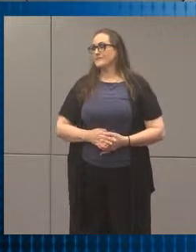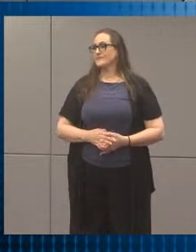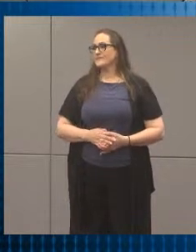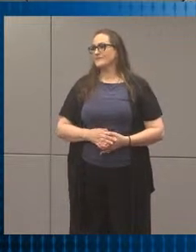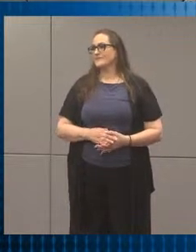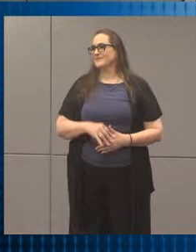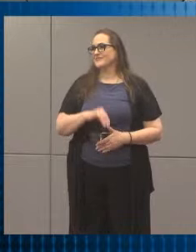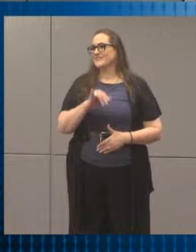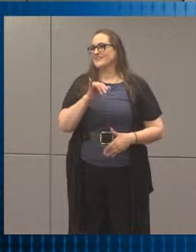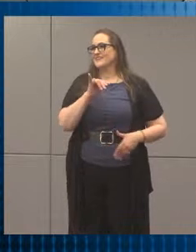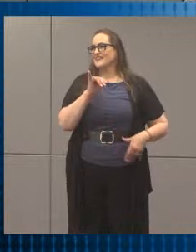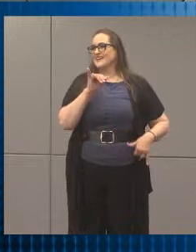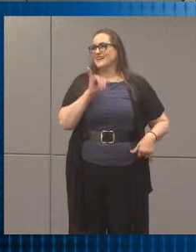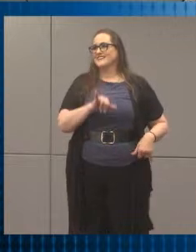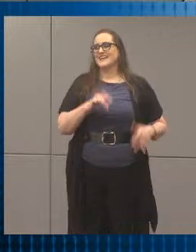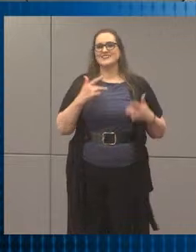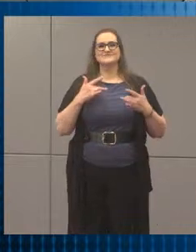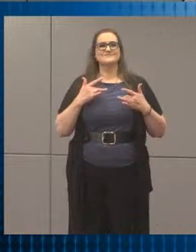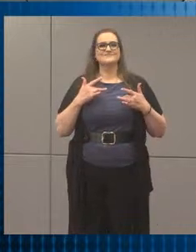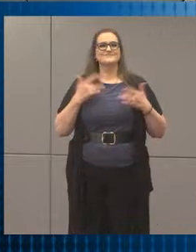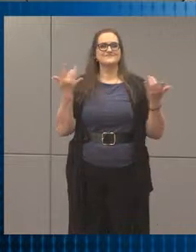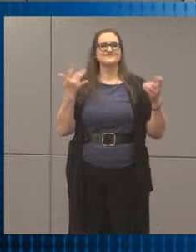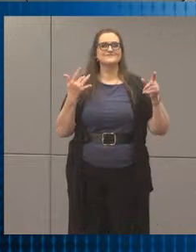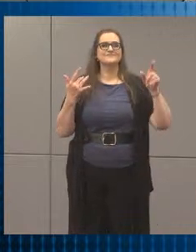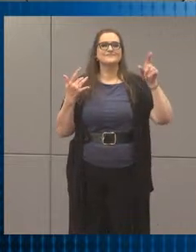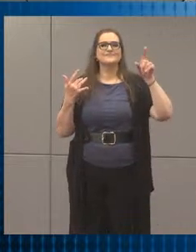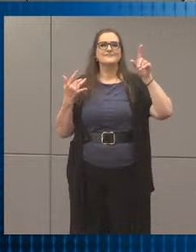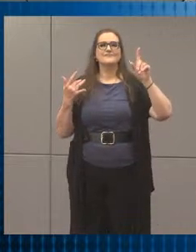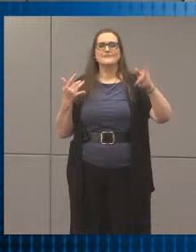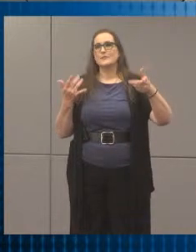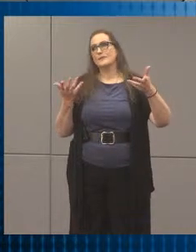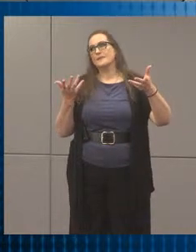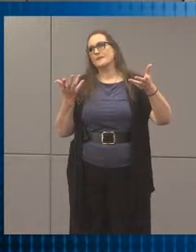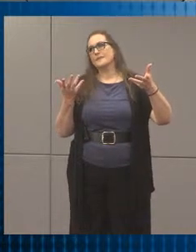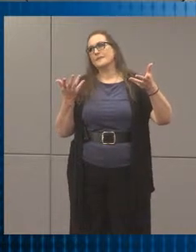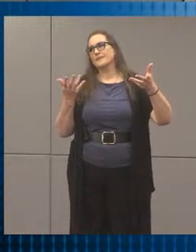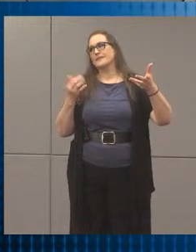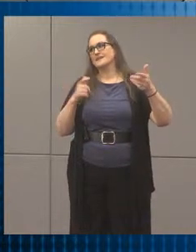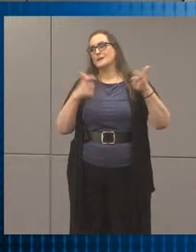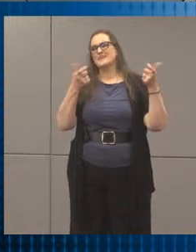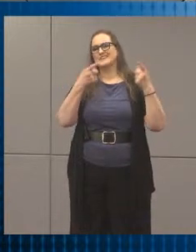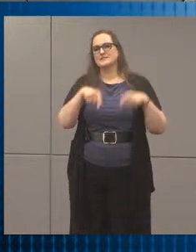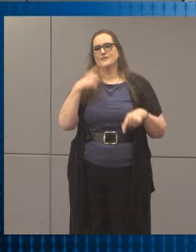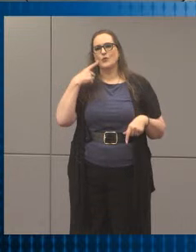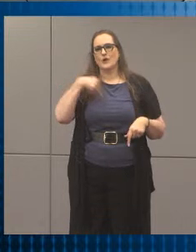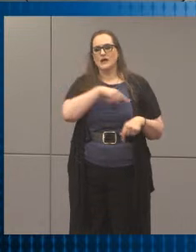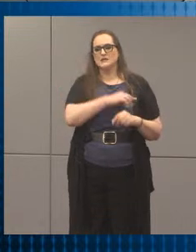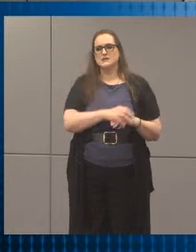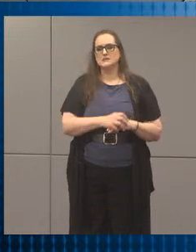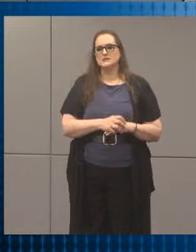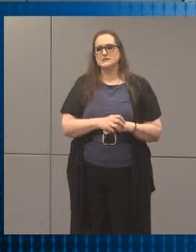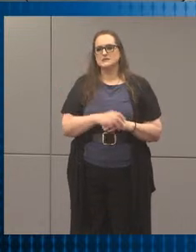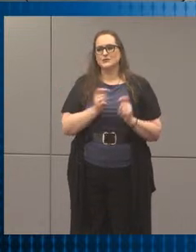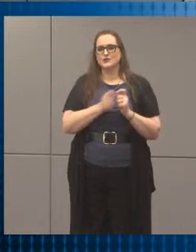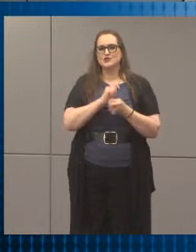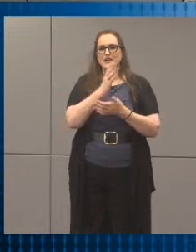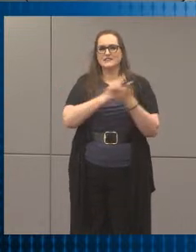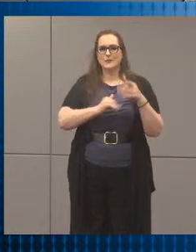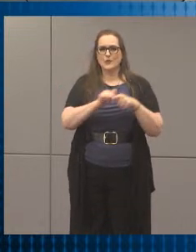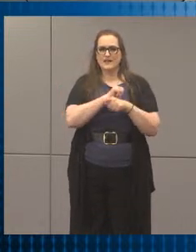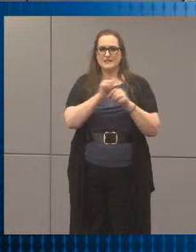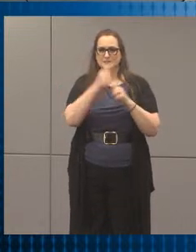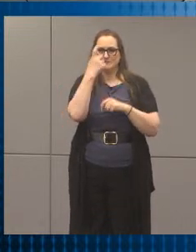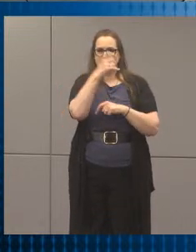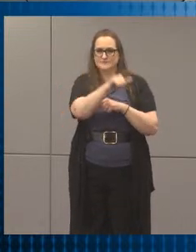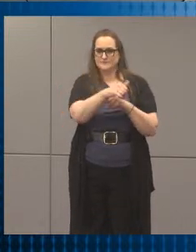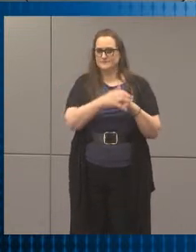That incident was, well, it was a big incident for us, and we've changed some practices with that.